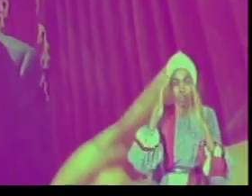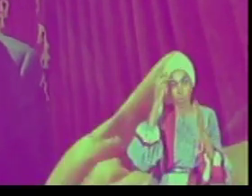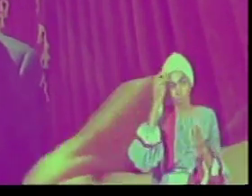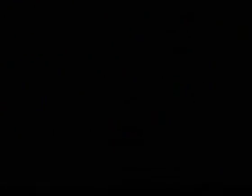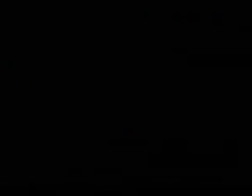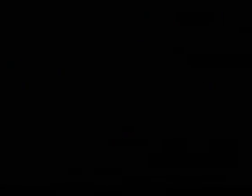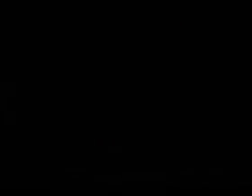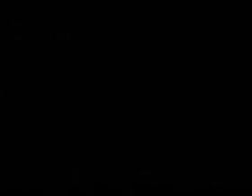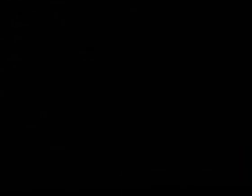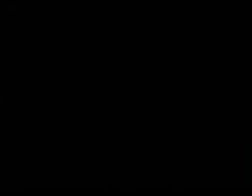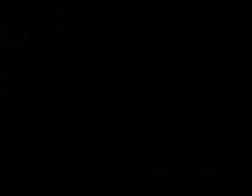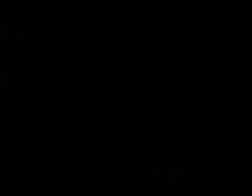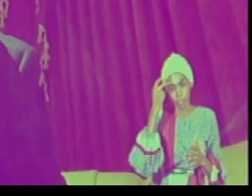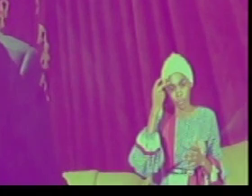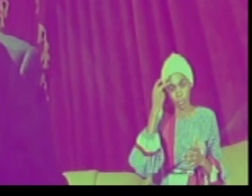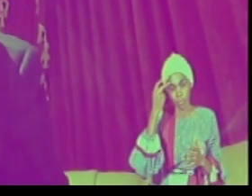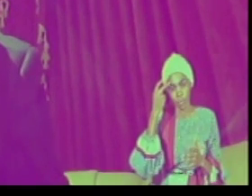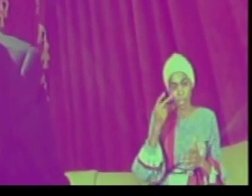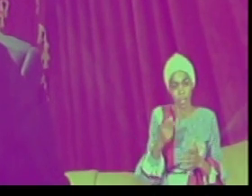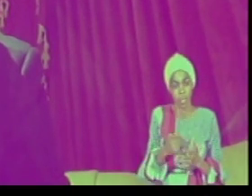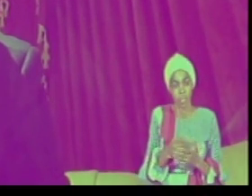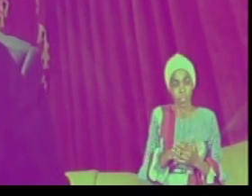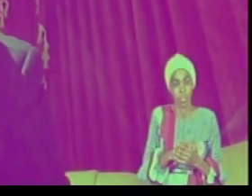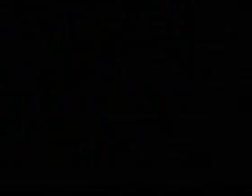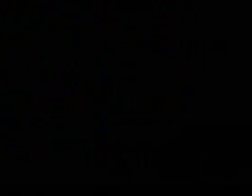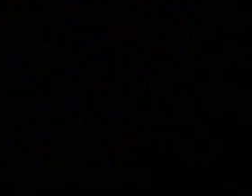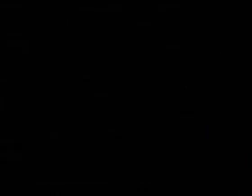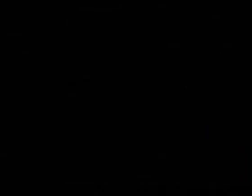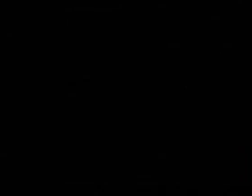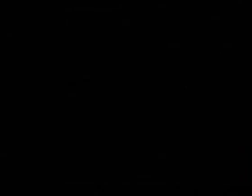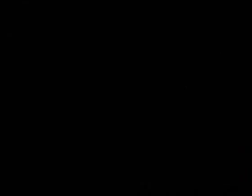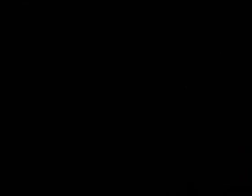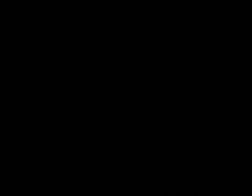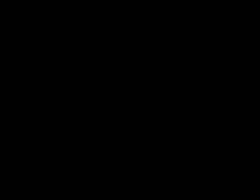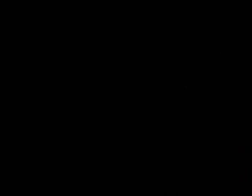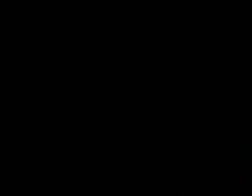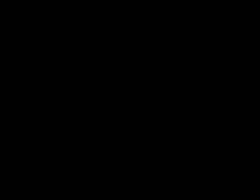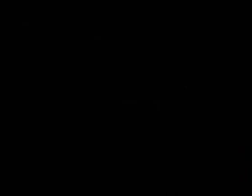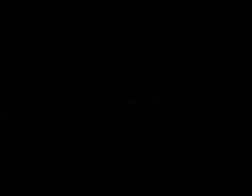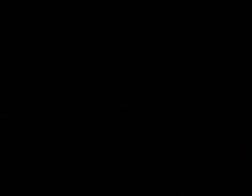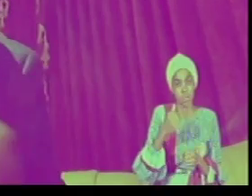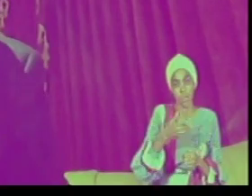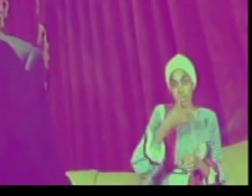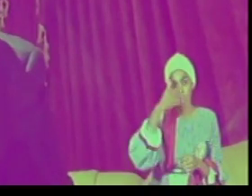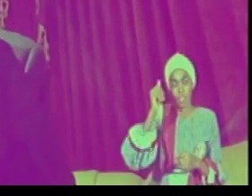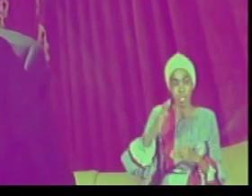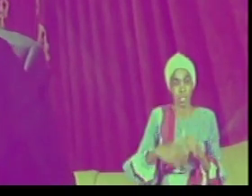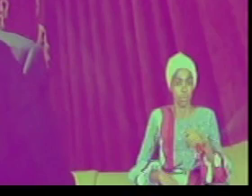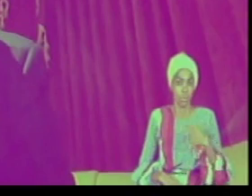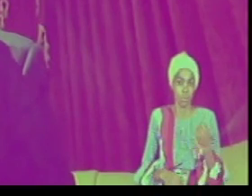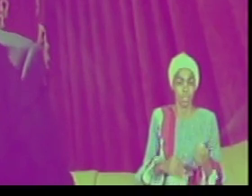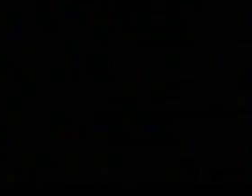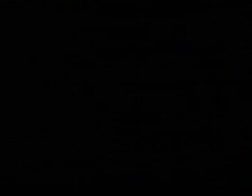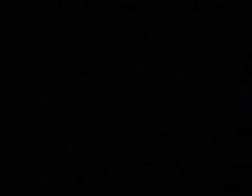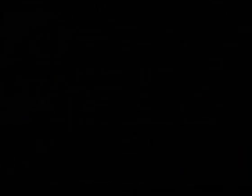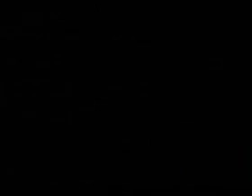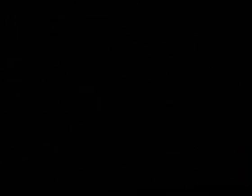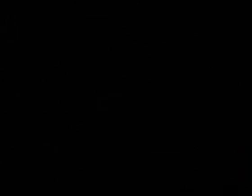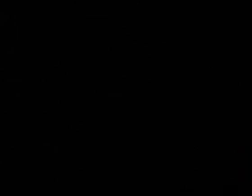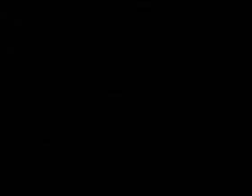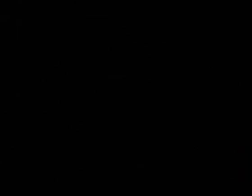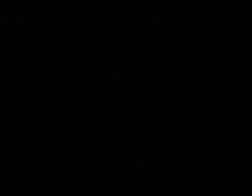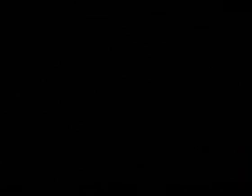present yourself as not being better than a con man. And all this influence here for a gain, to gain